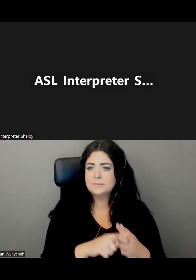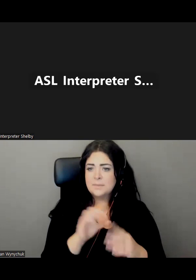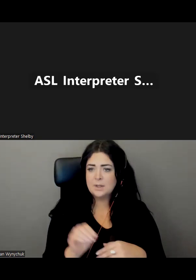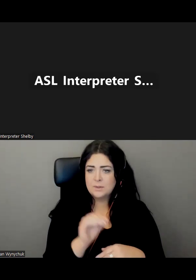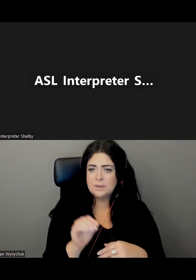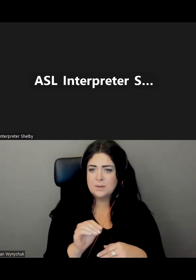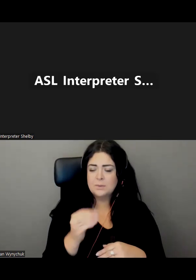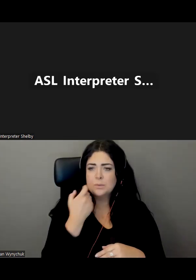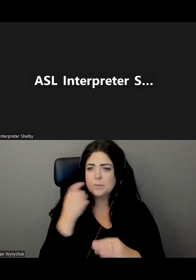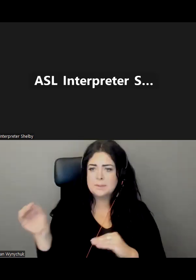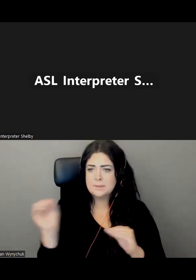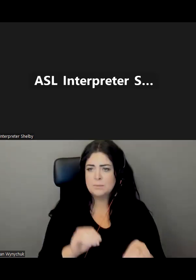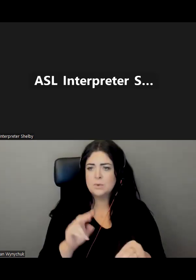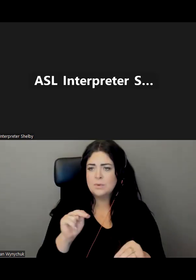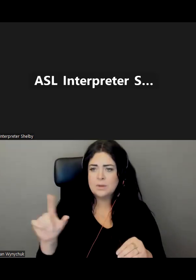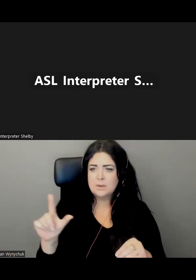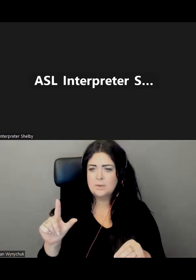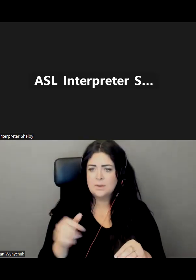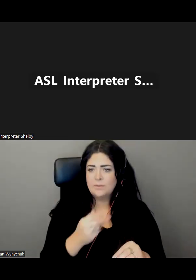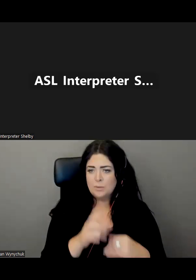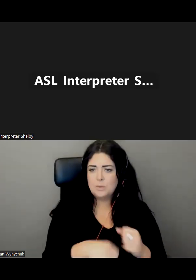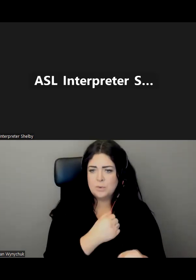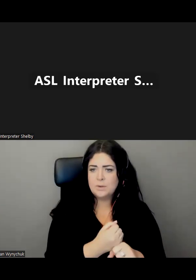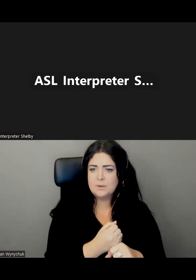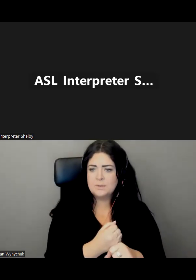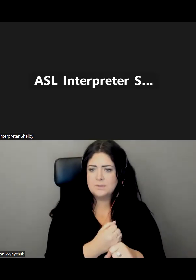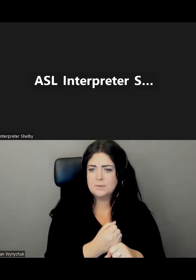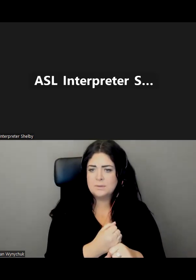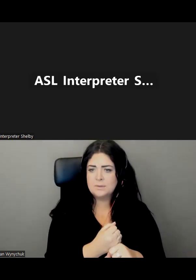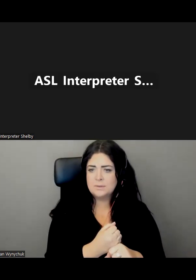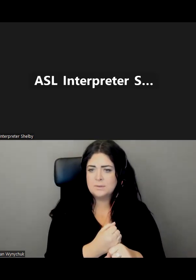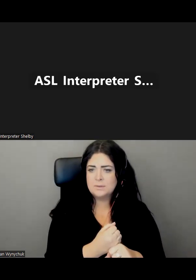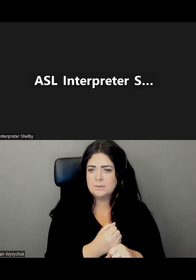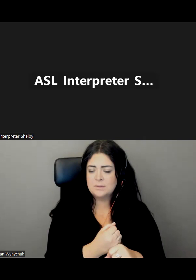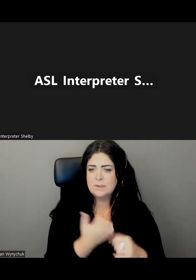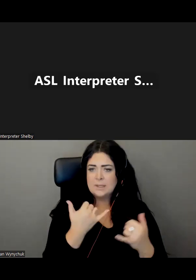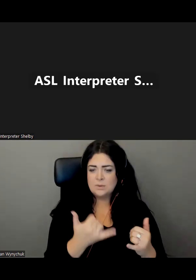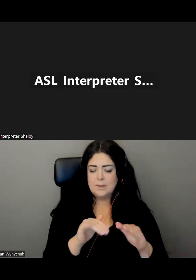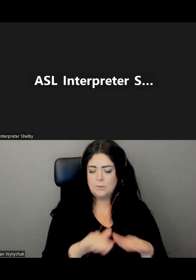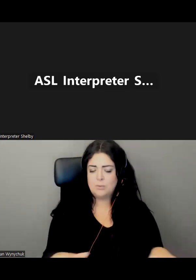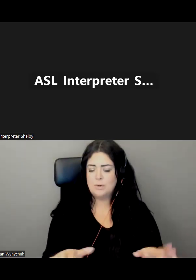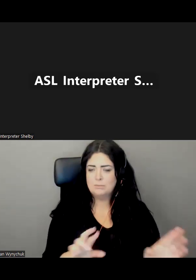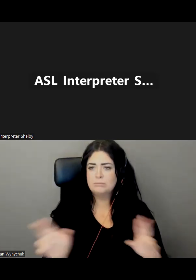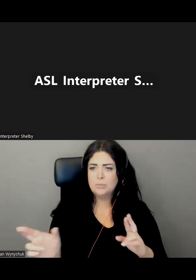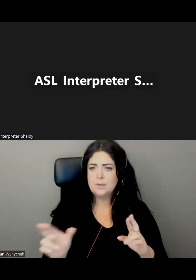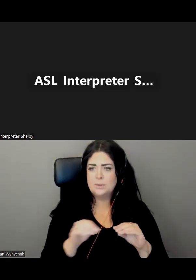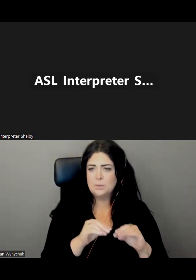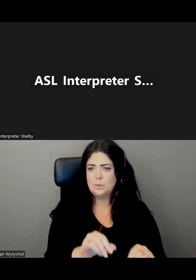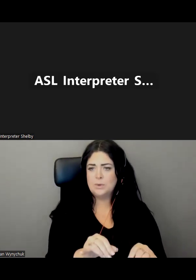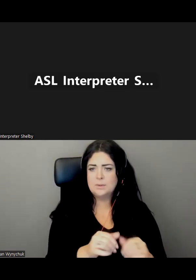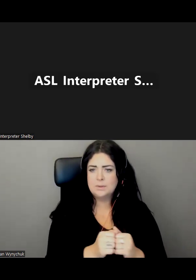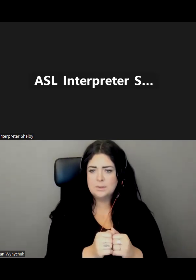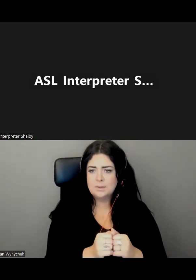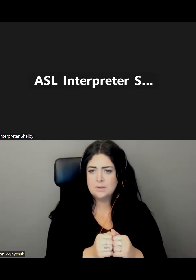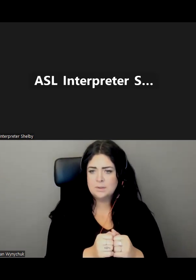Newfoundland a couple of years ago, and it's only now that I have my ground ready to do anything with. So